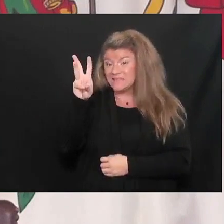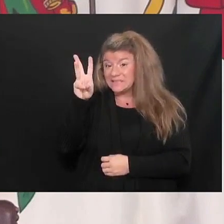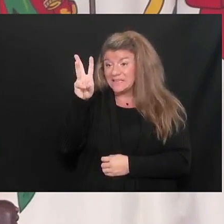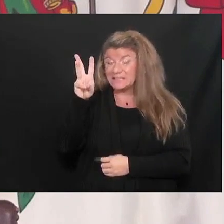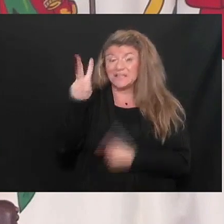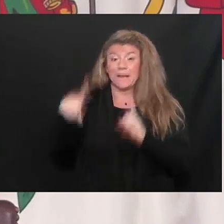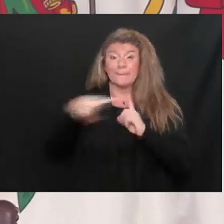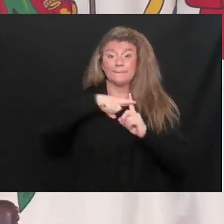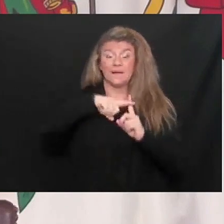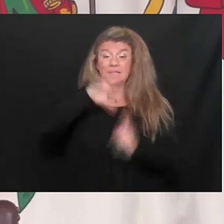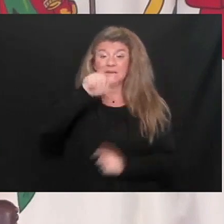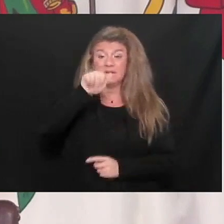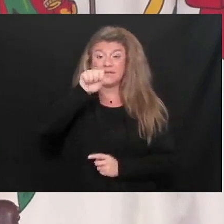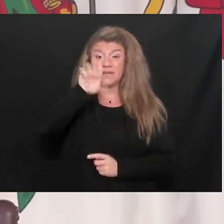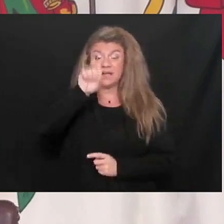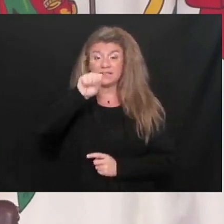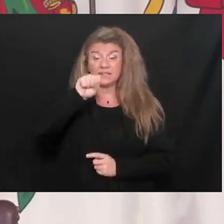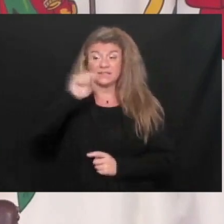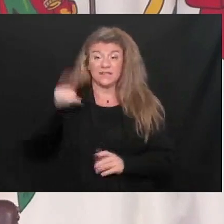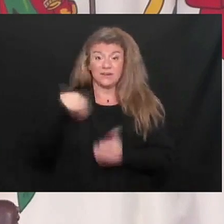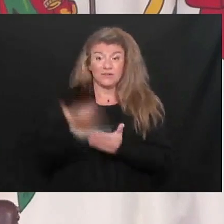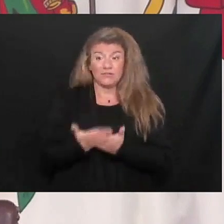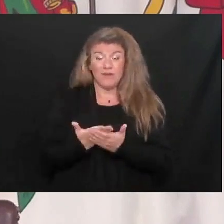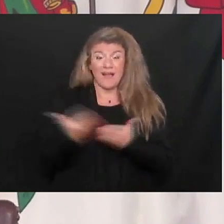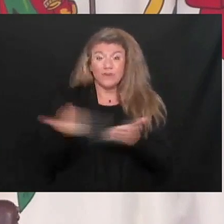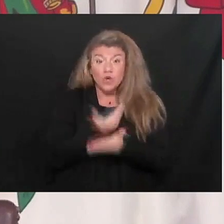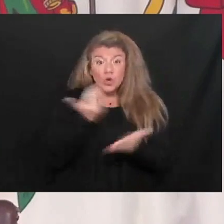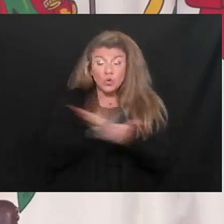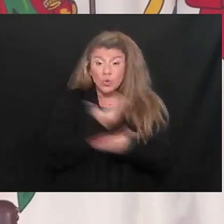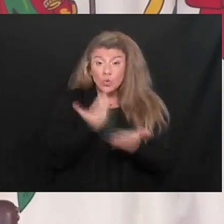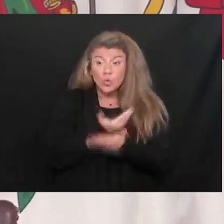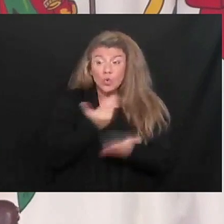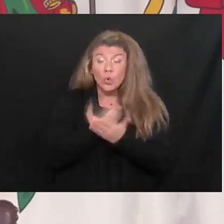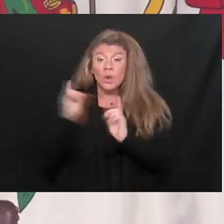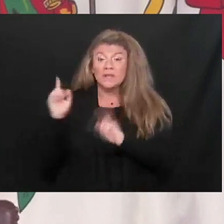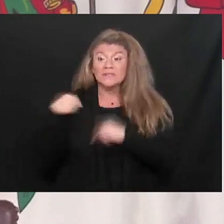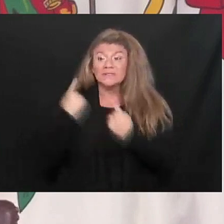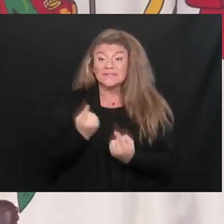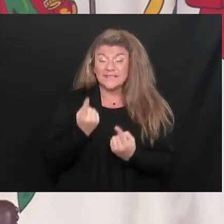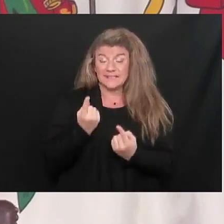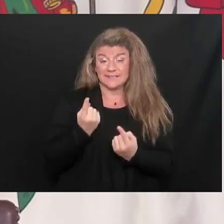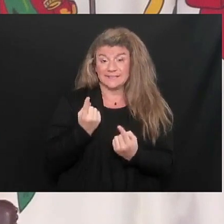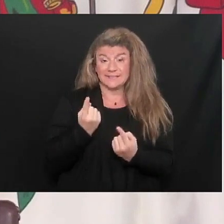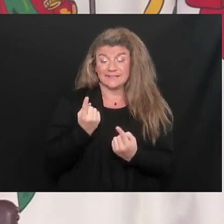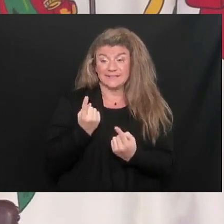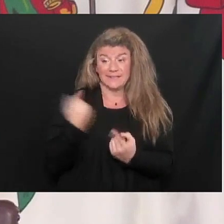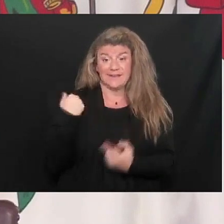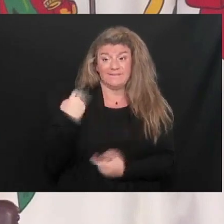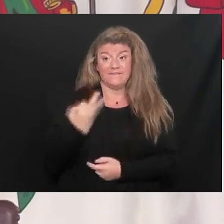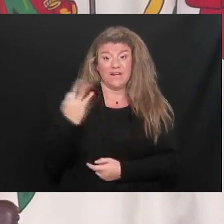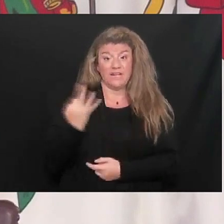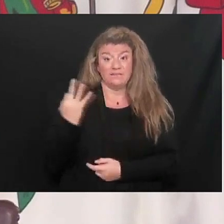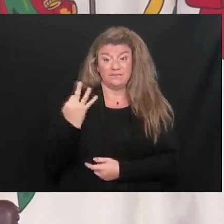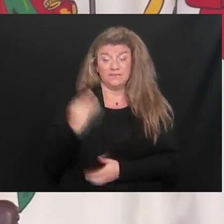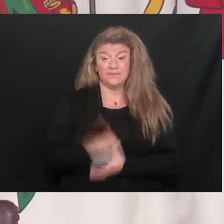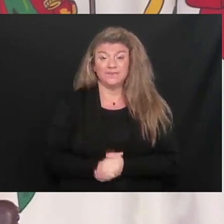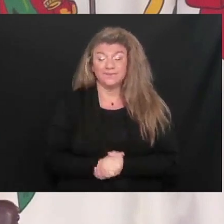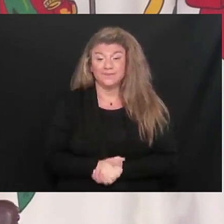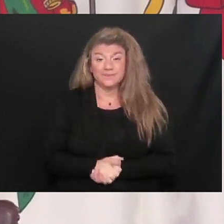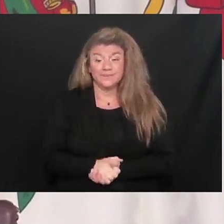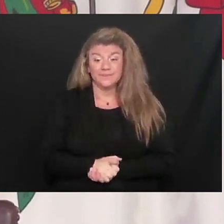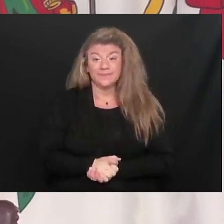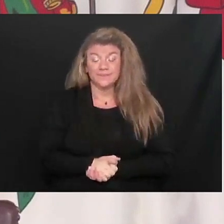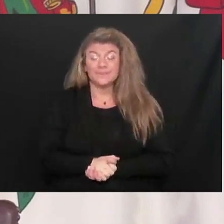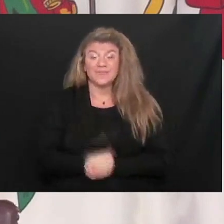2,486 positive cases that have come in, new positive cases since our last update on last Friday.